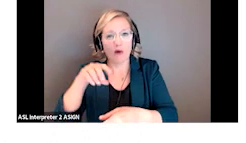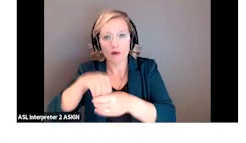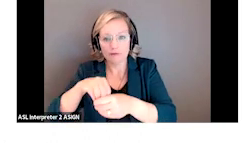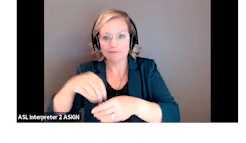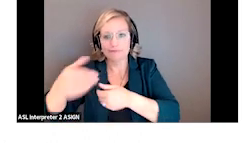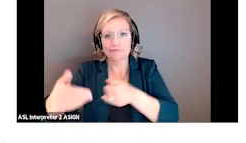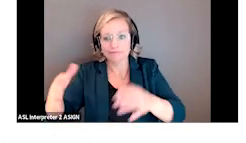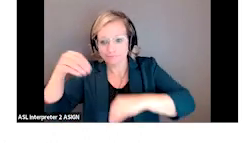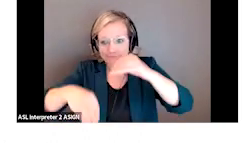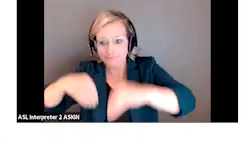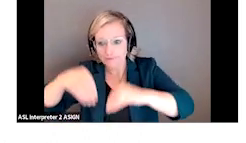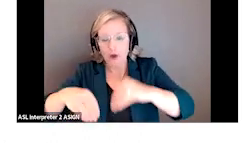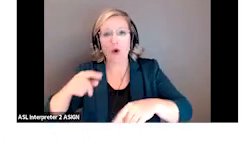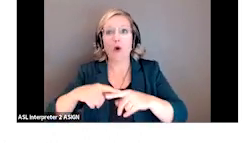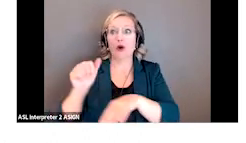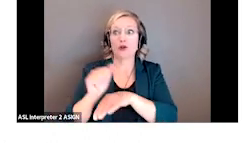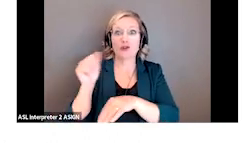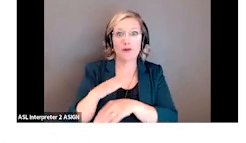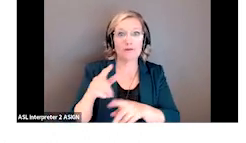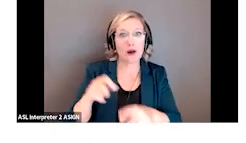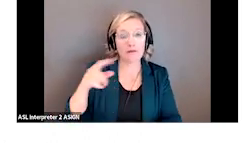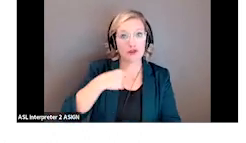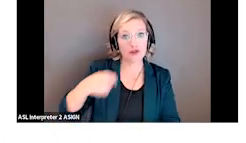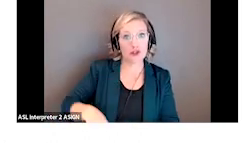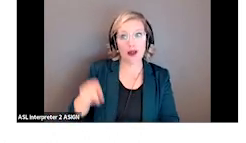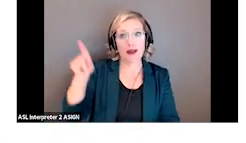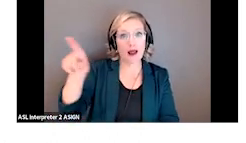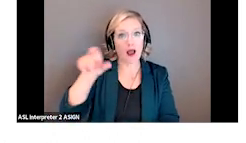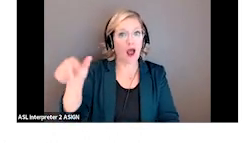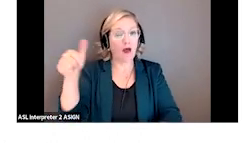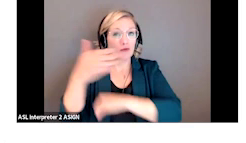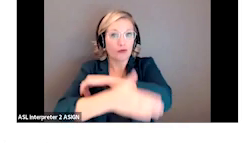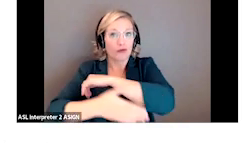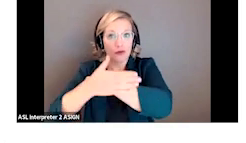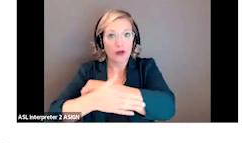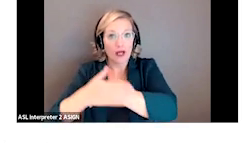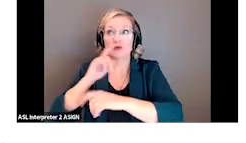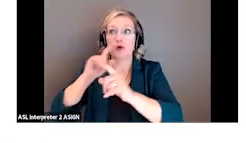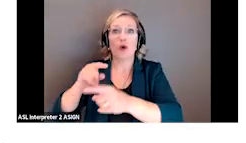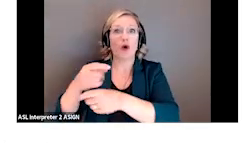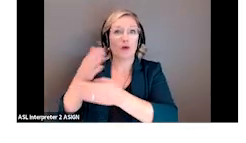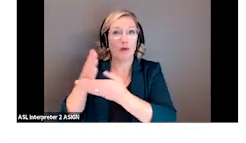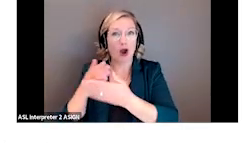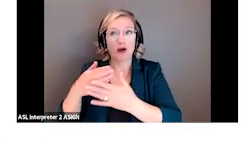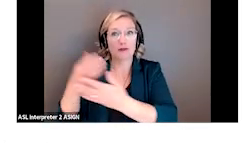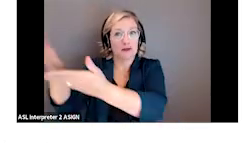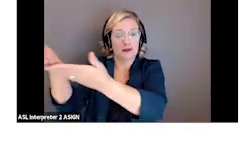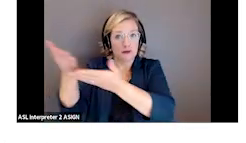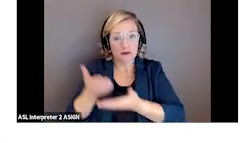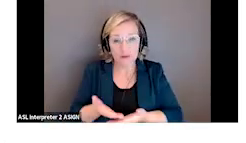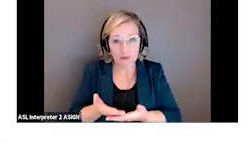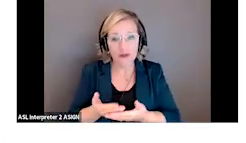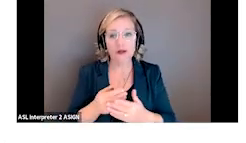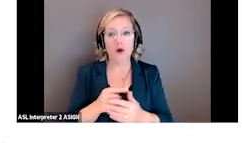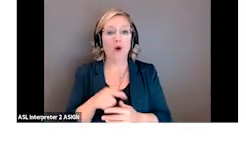shipping from China if you have some components coming from overseas, also shipping into Amazon because you have to get